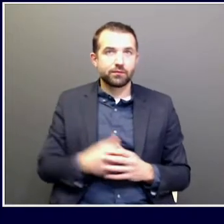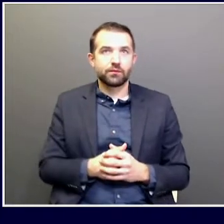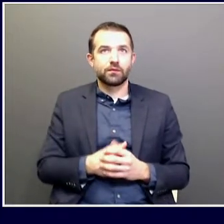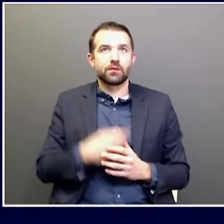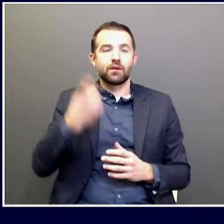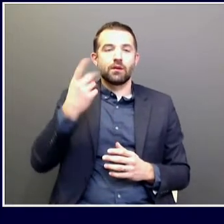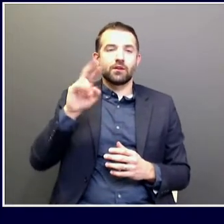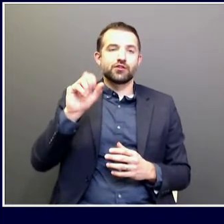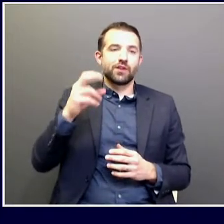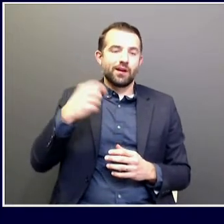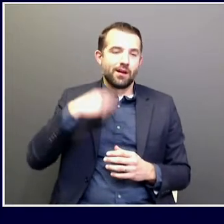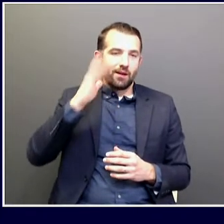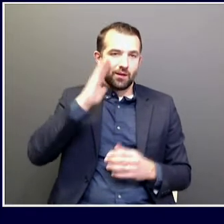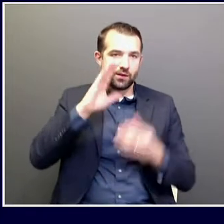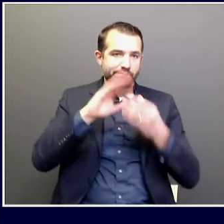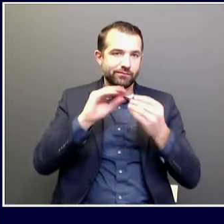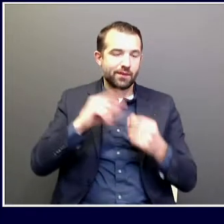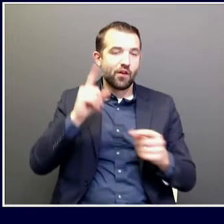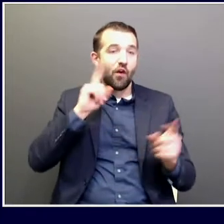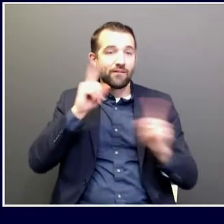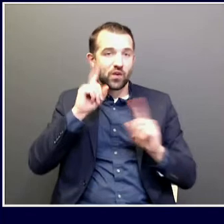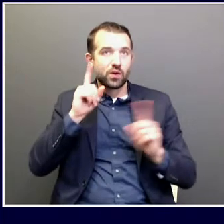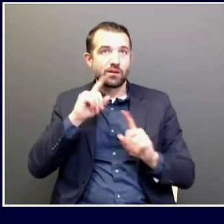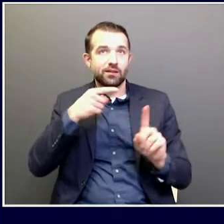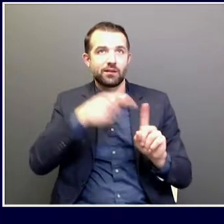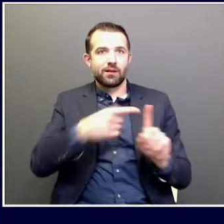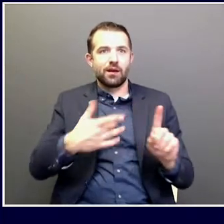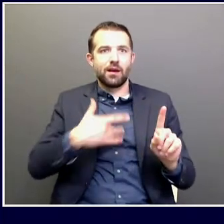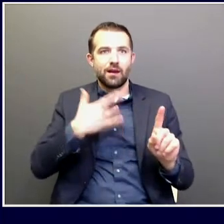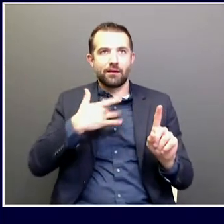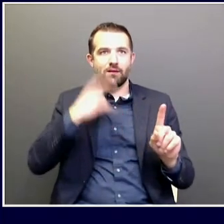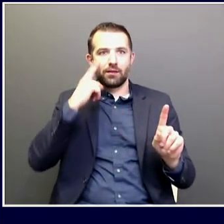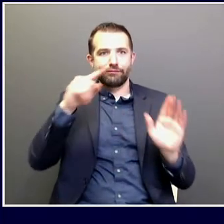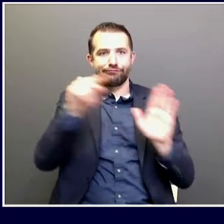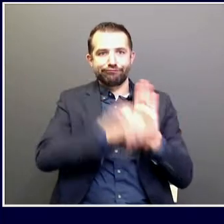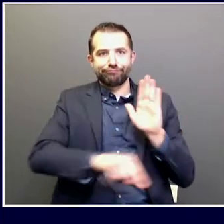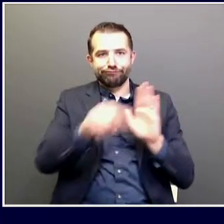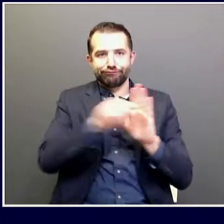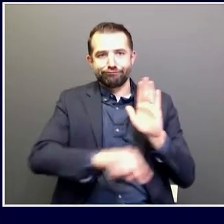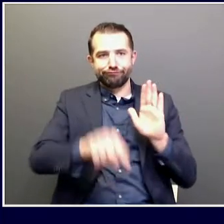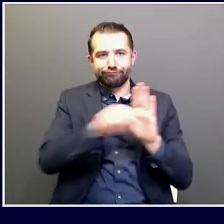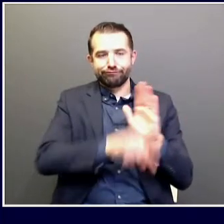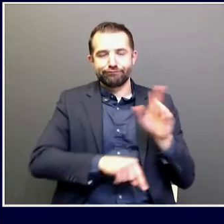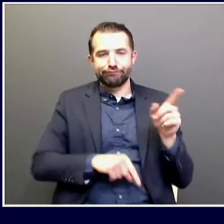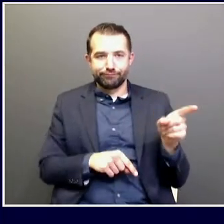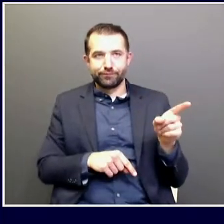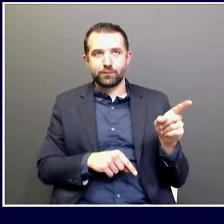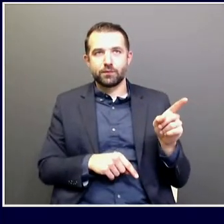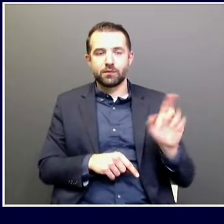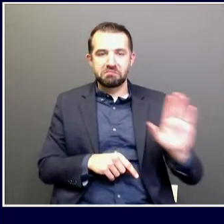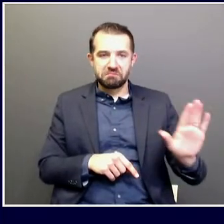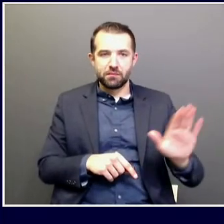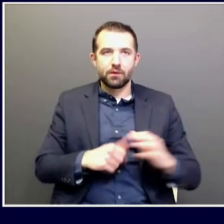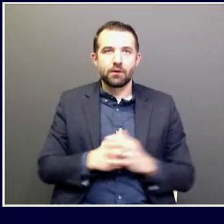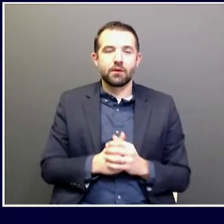a bit more fatalistic and nihilist than I like to be. But let's not underestimate the risk.